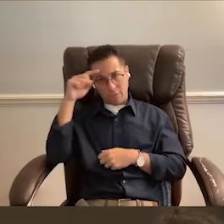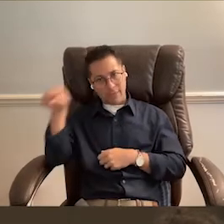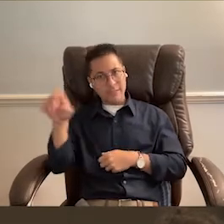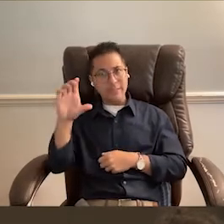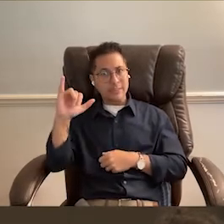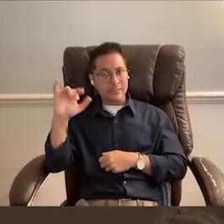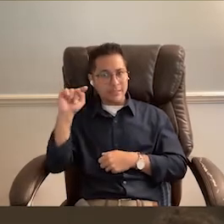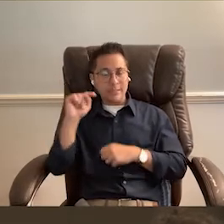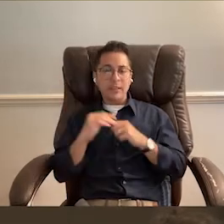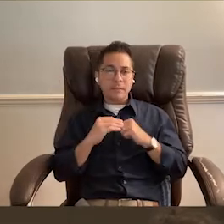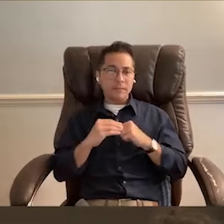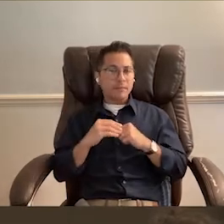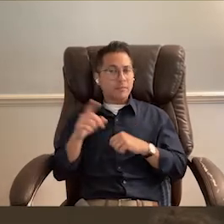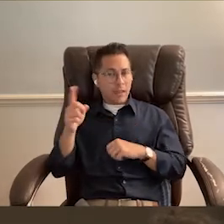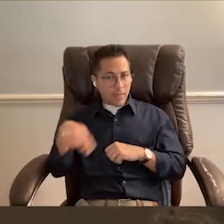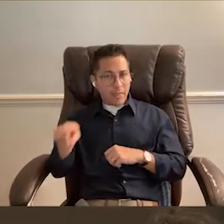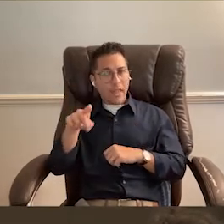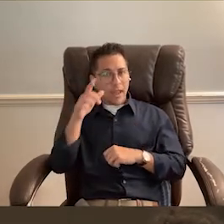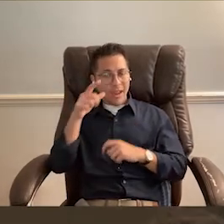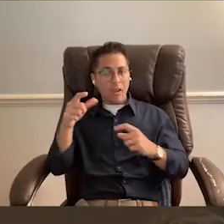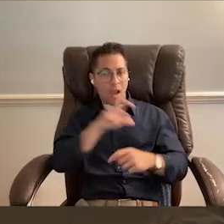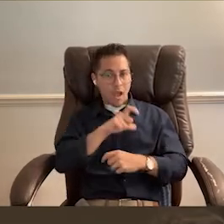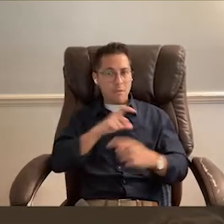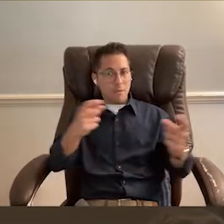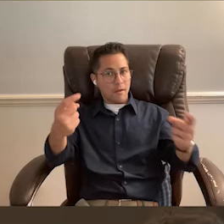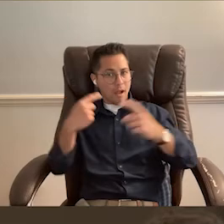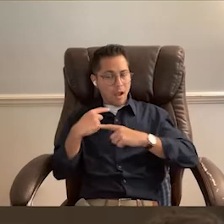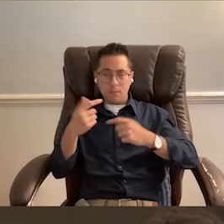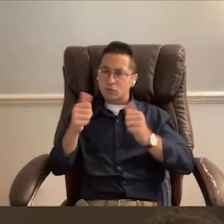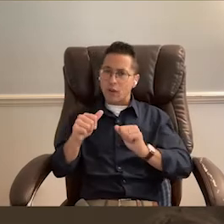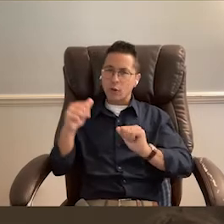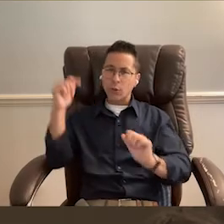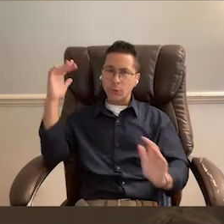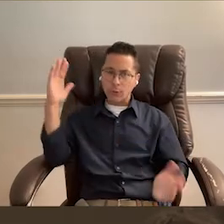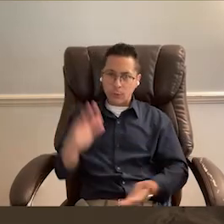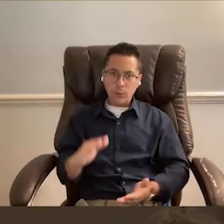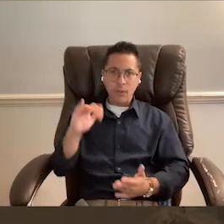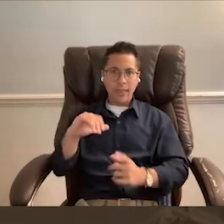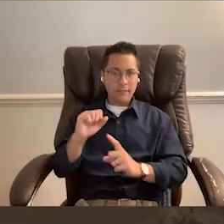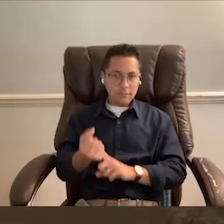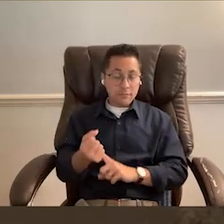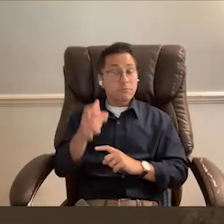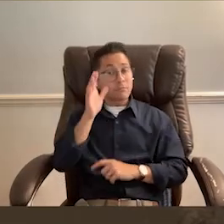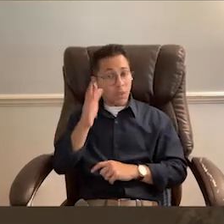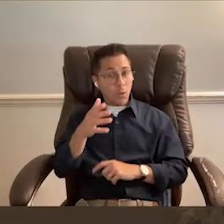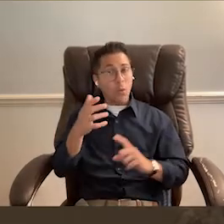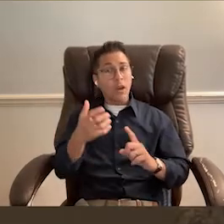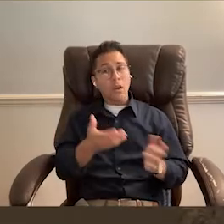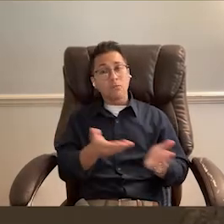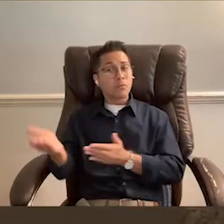train the police up in our area for this, and they will come